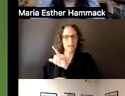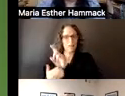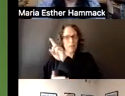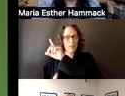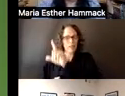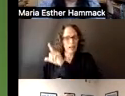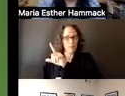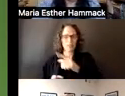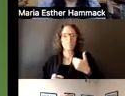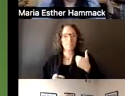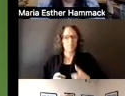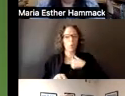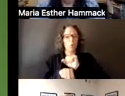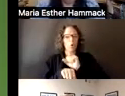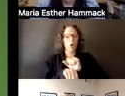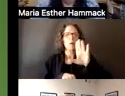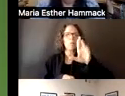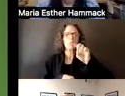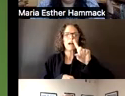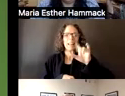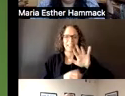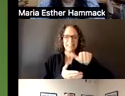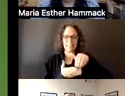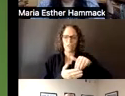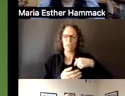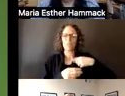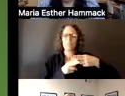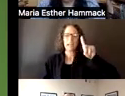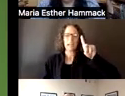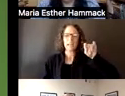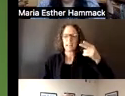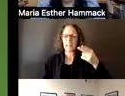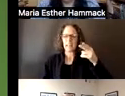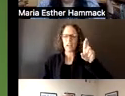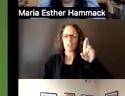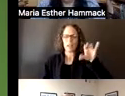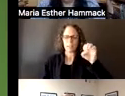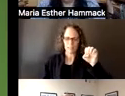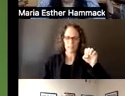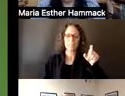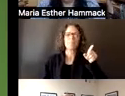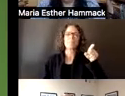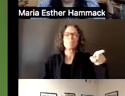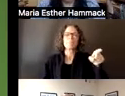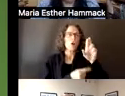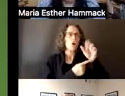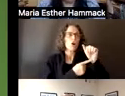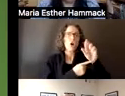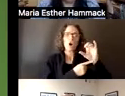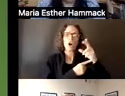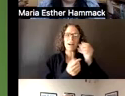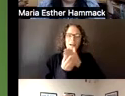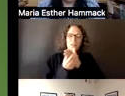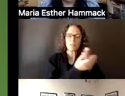Center. The Bradley Center is a photographic and video archive that contains over 1 million images that document overlooked communities of